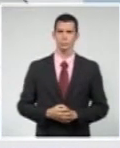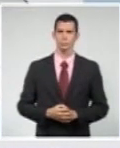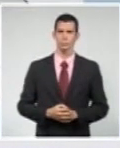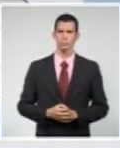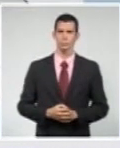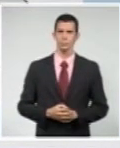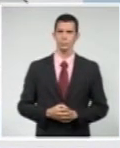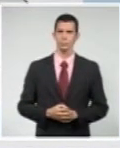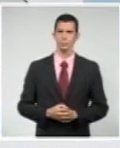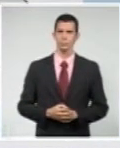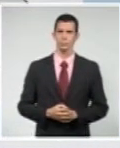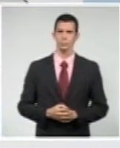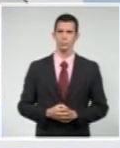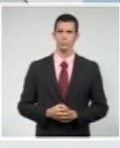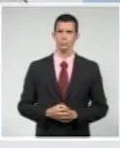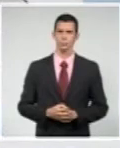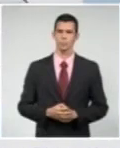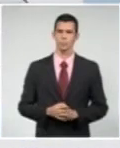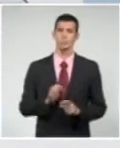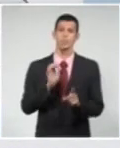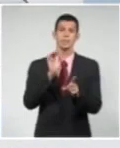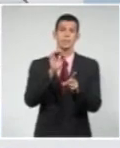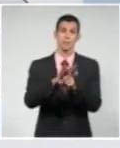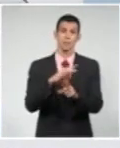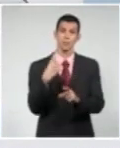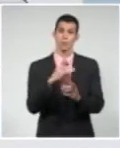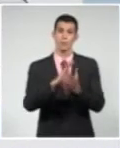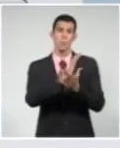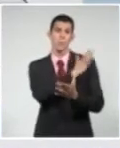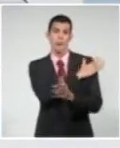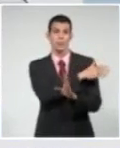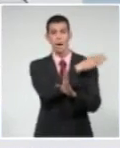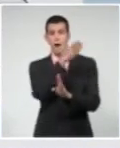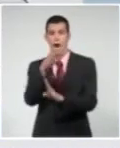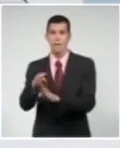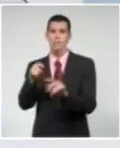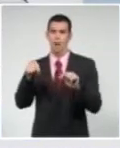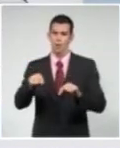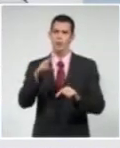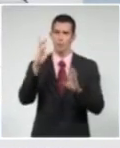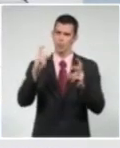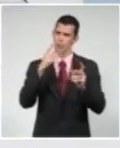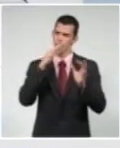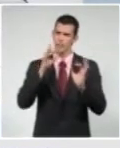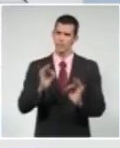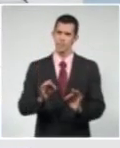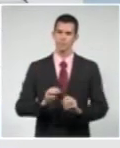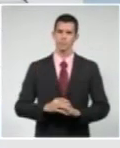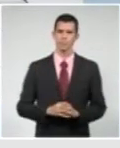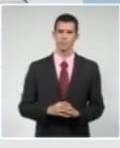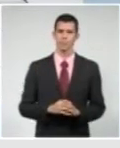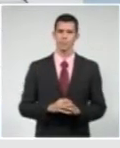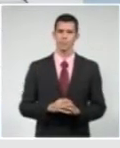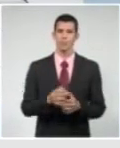number of samples processed in the entire country since the pandemic began